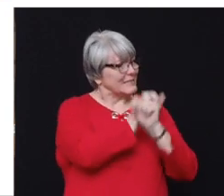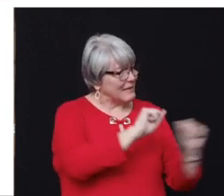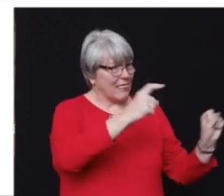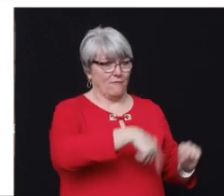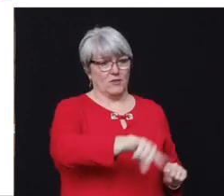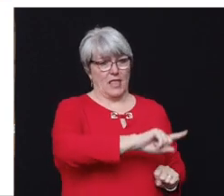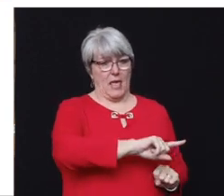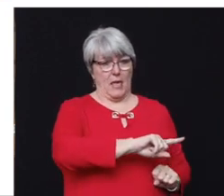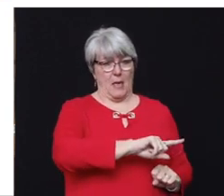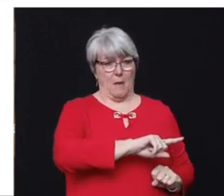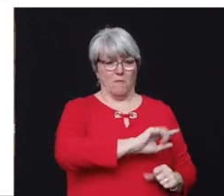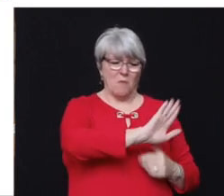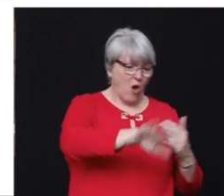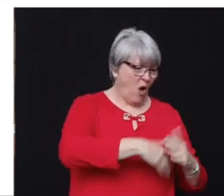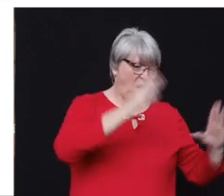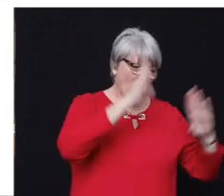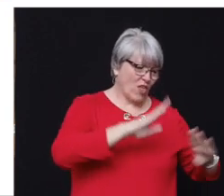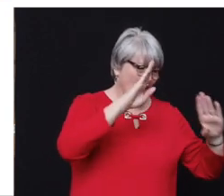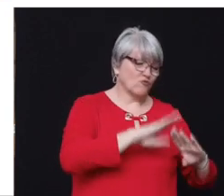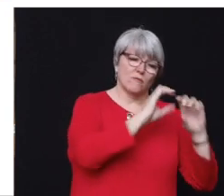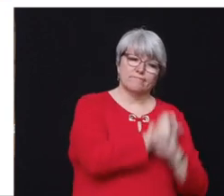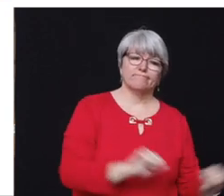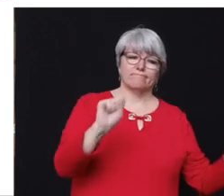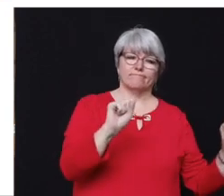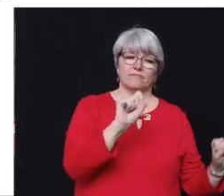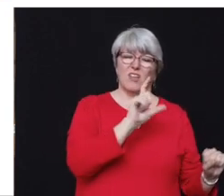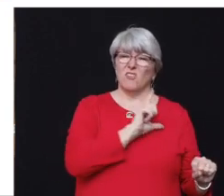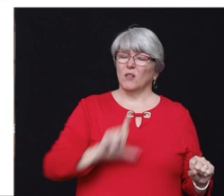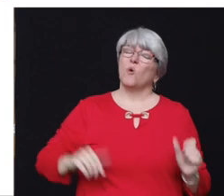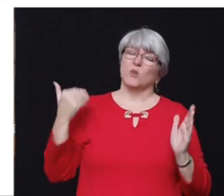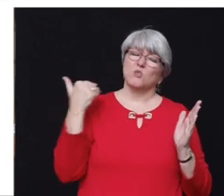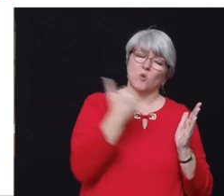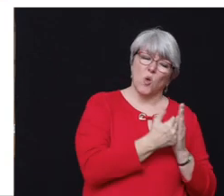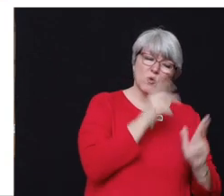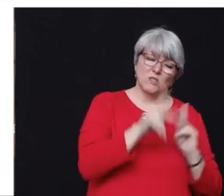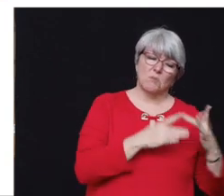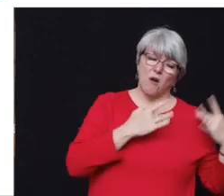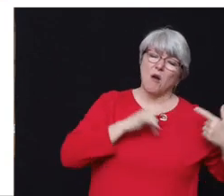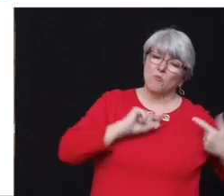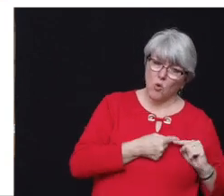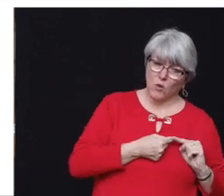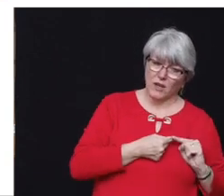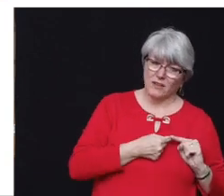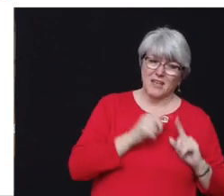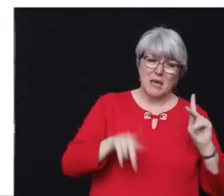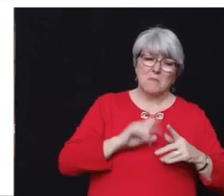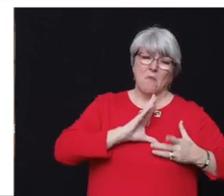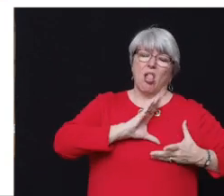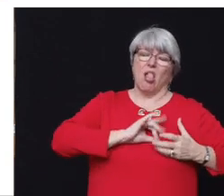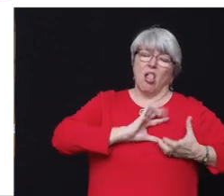them from all their troubles. The Lord is close to the brokenhearted and saves those who are crushed in